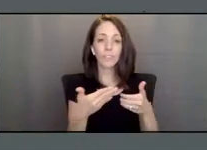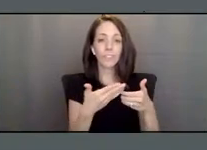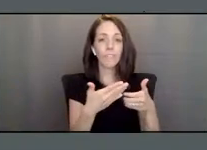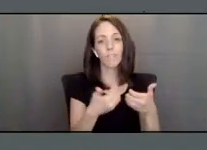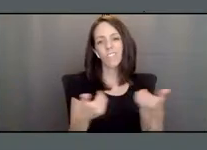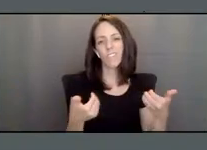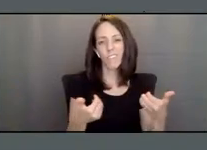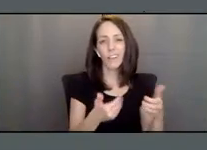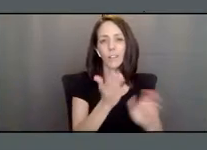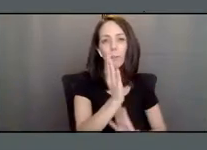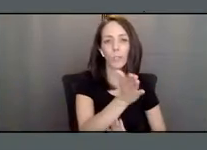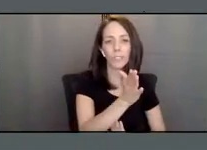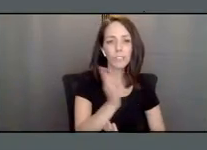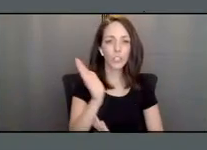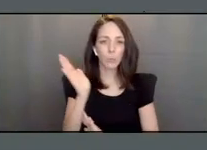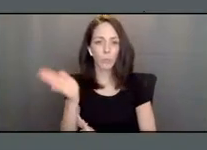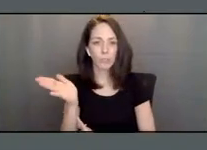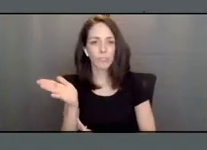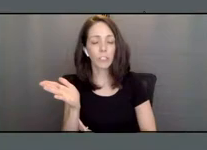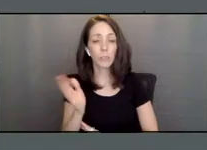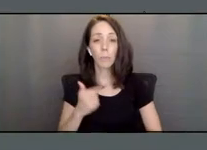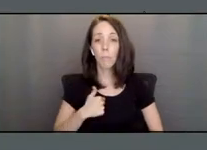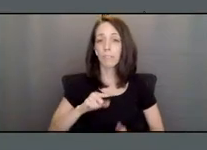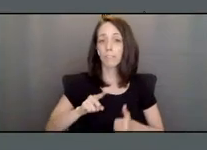off. First slide, please.